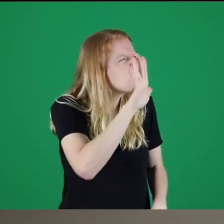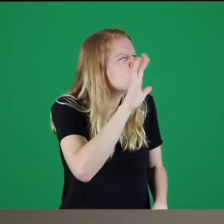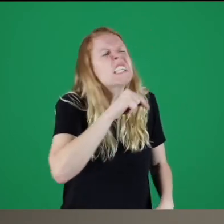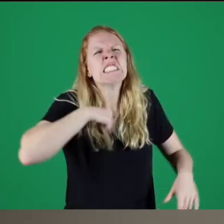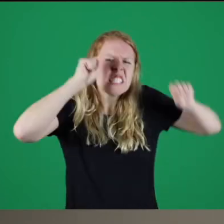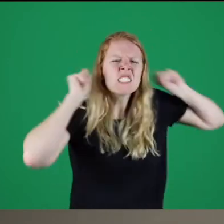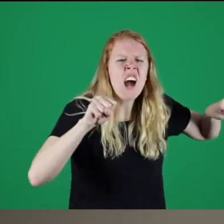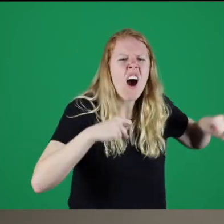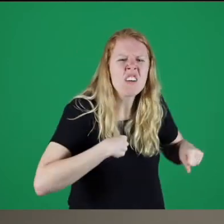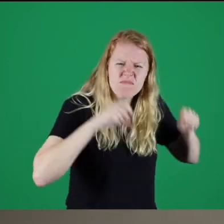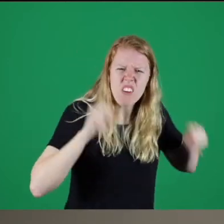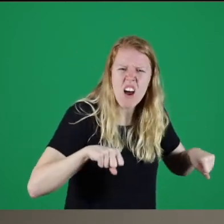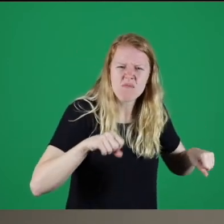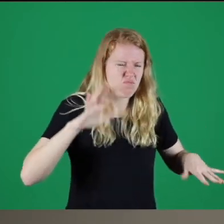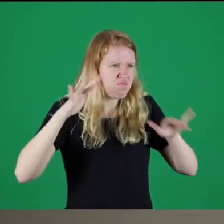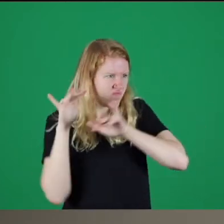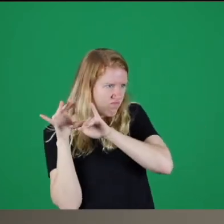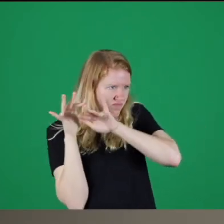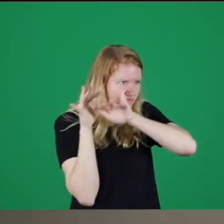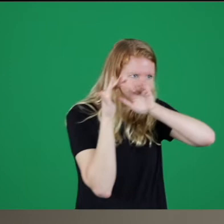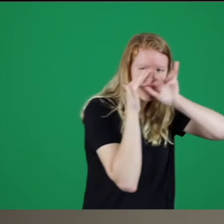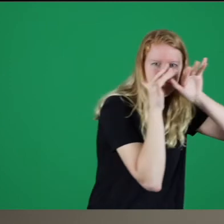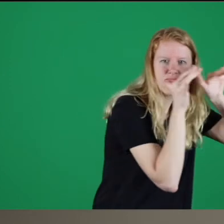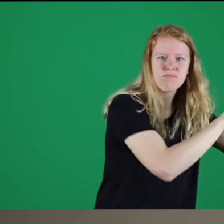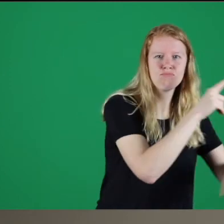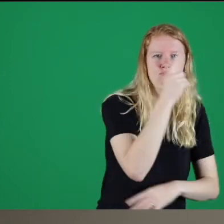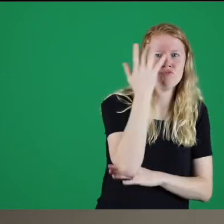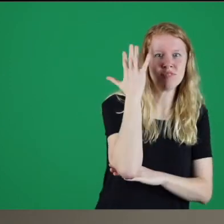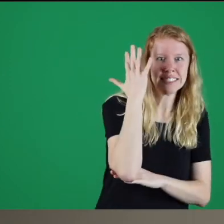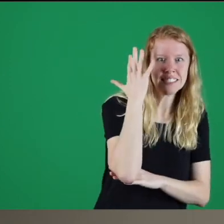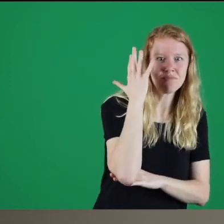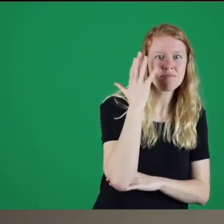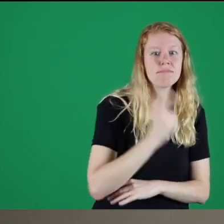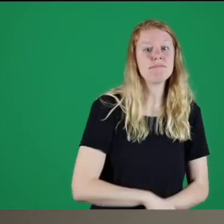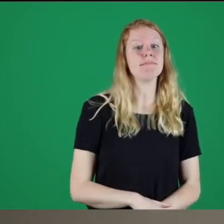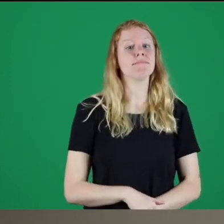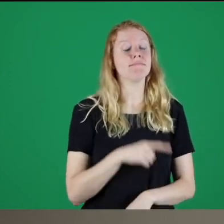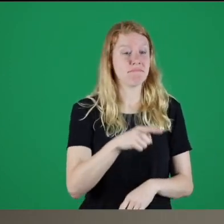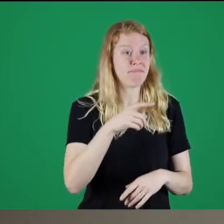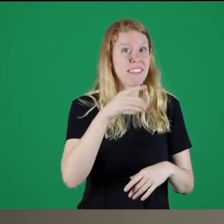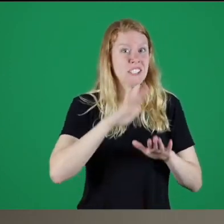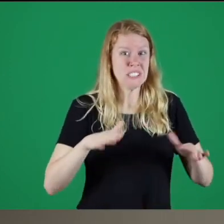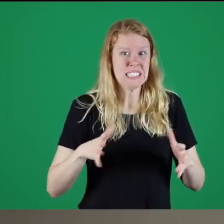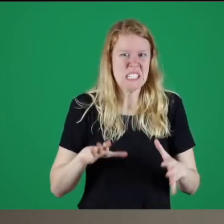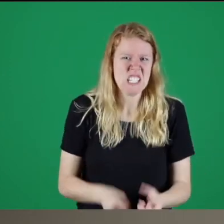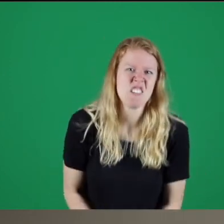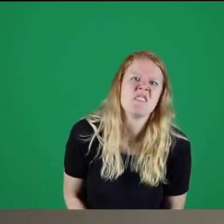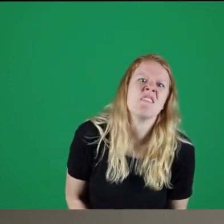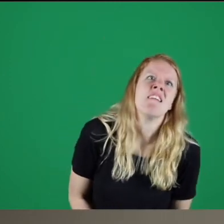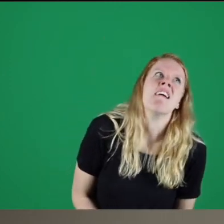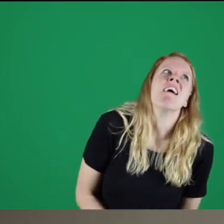the king, "Yes, we can." And the children headed to the tree. And when the children got to the tree, they picked up